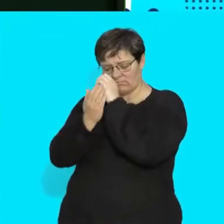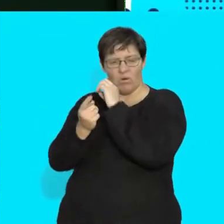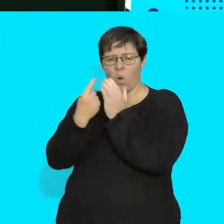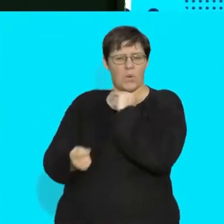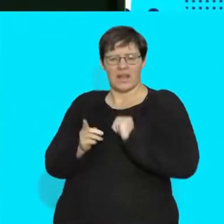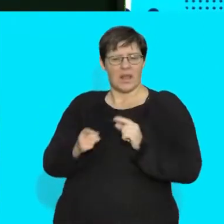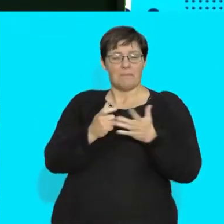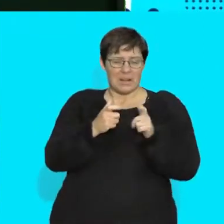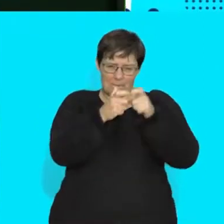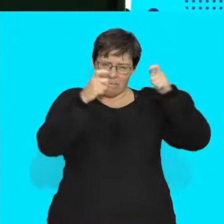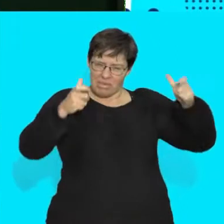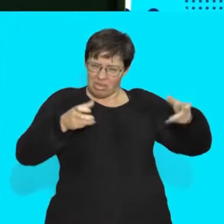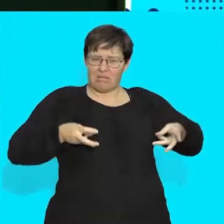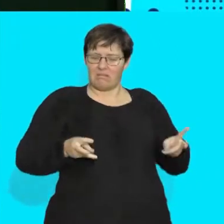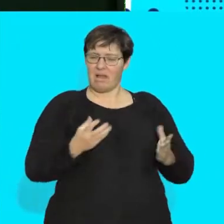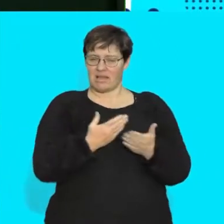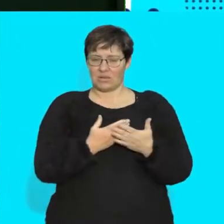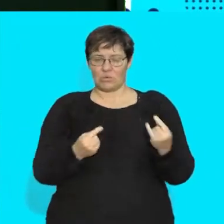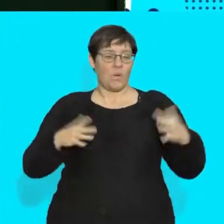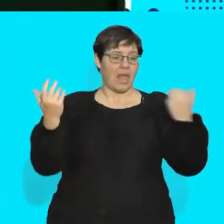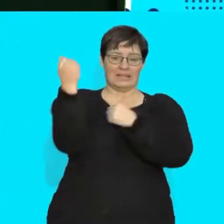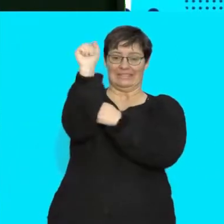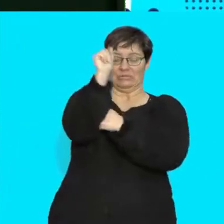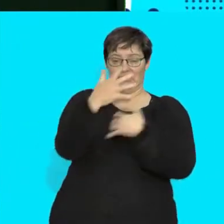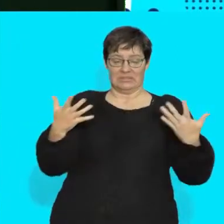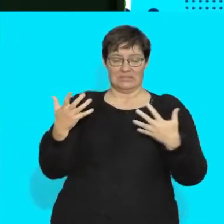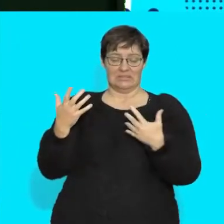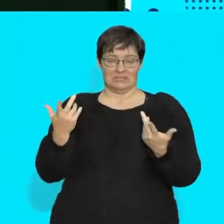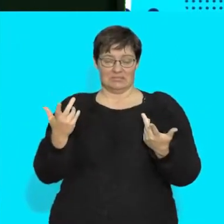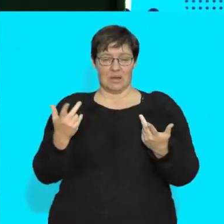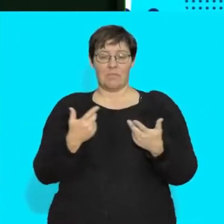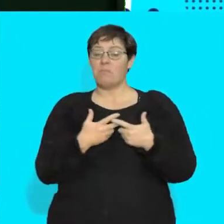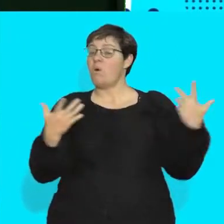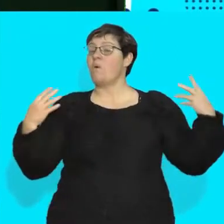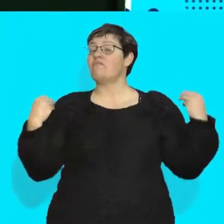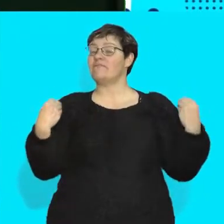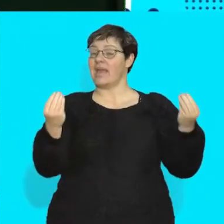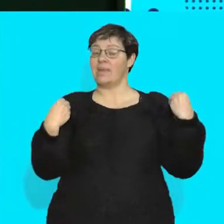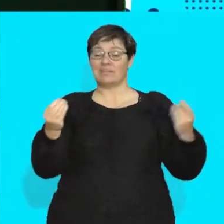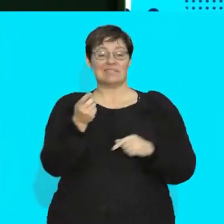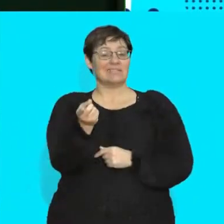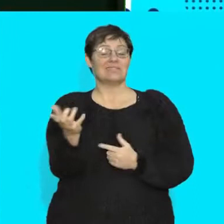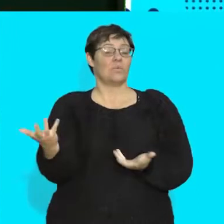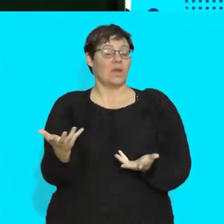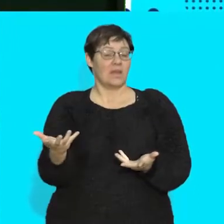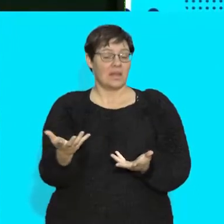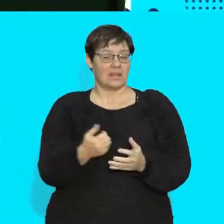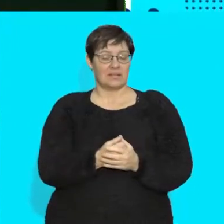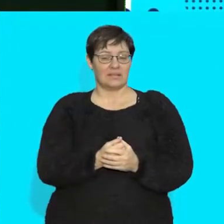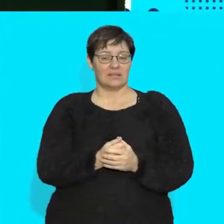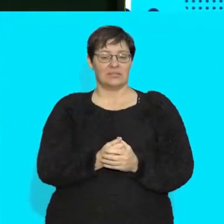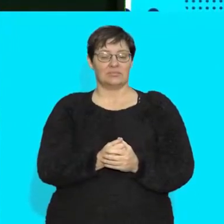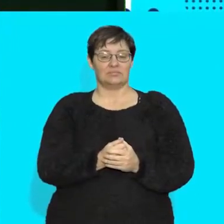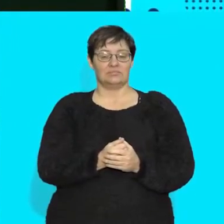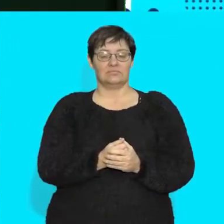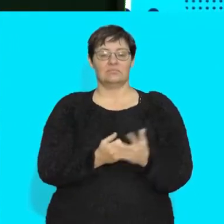but we can do it on a massive scale in industry. And probably the most famous of these